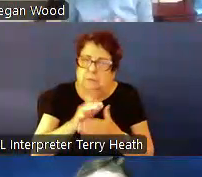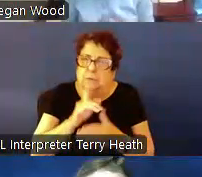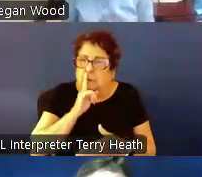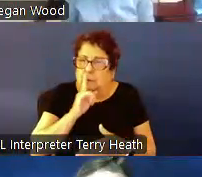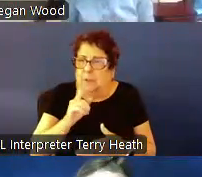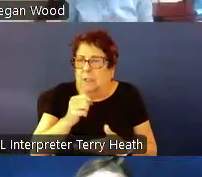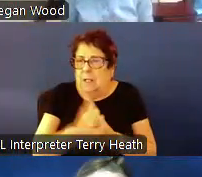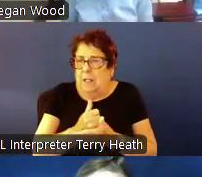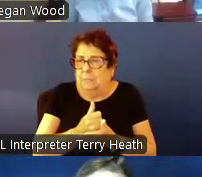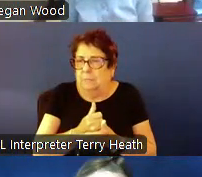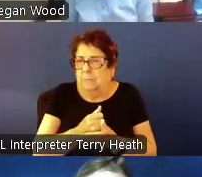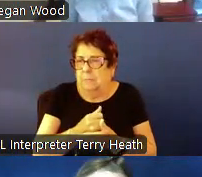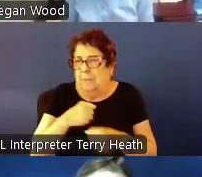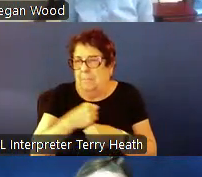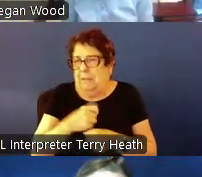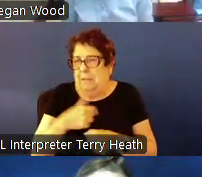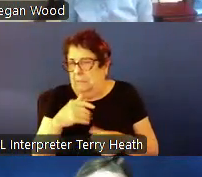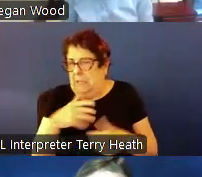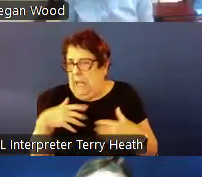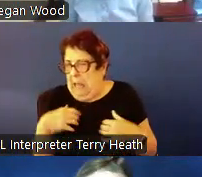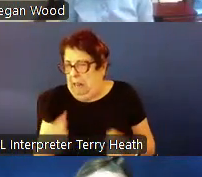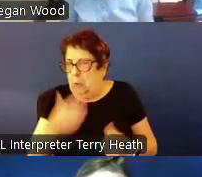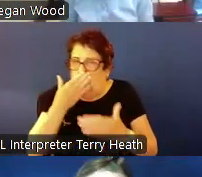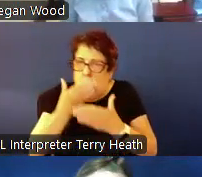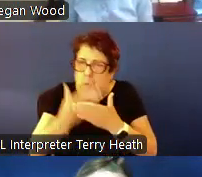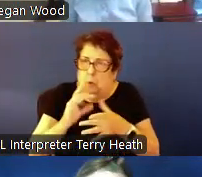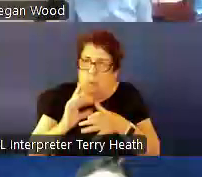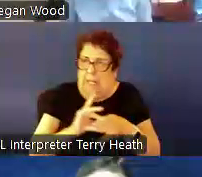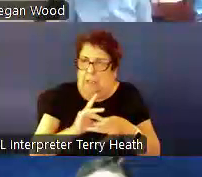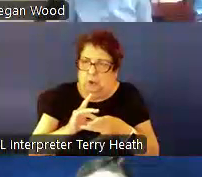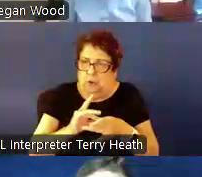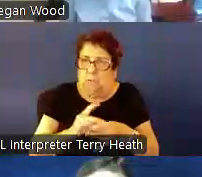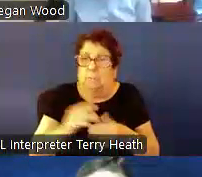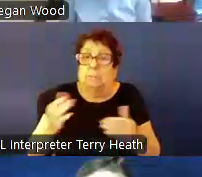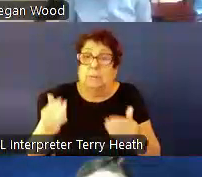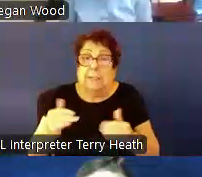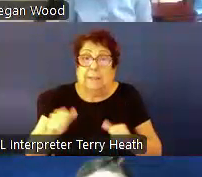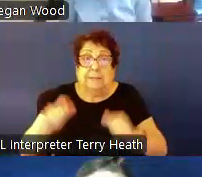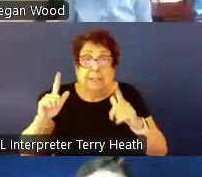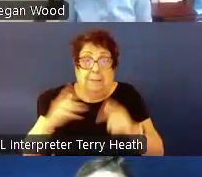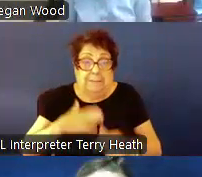really good relationship. Next slide, please.